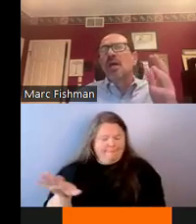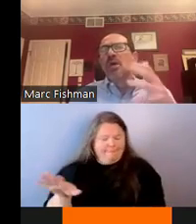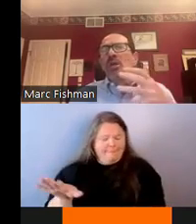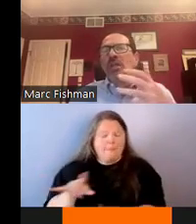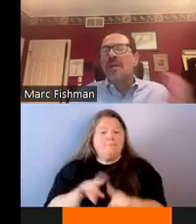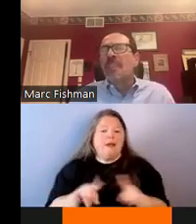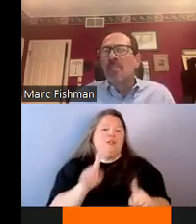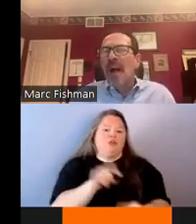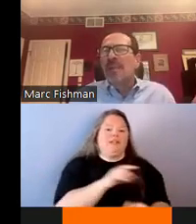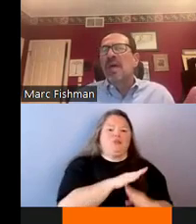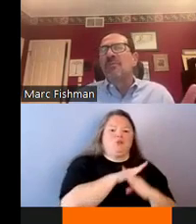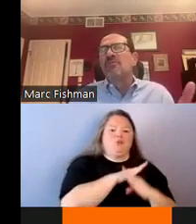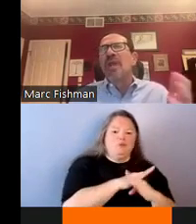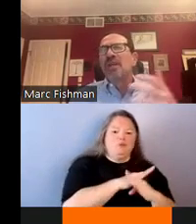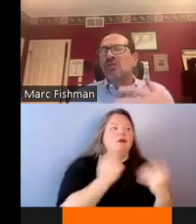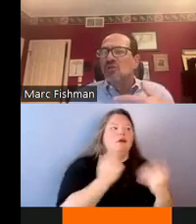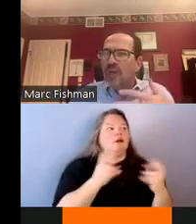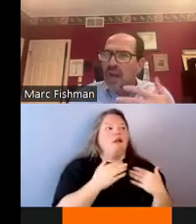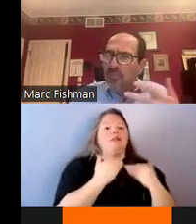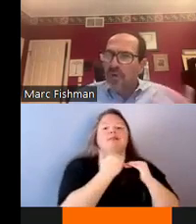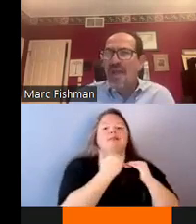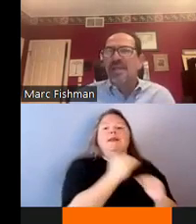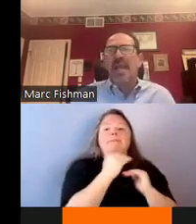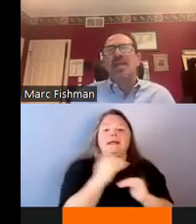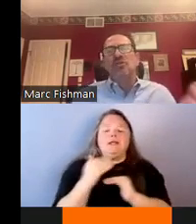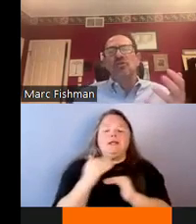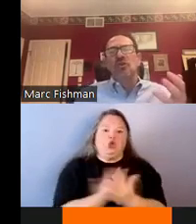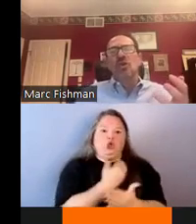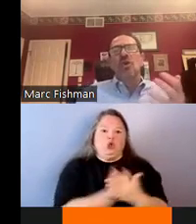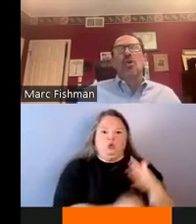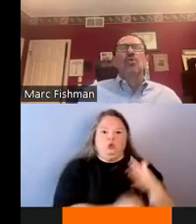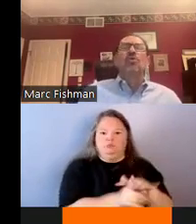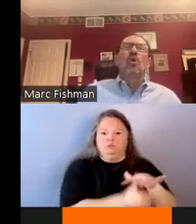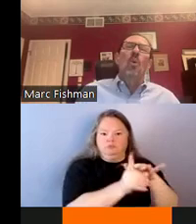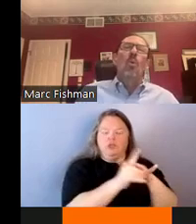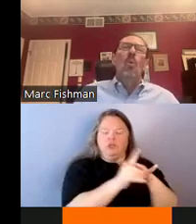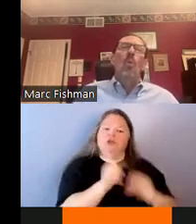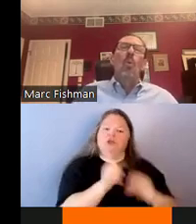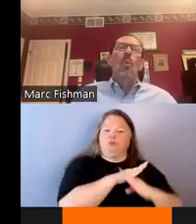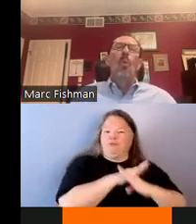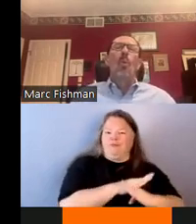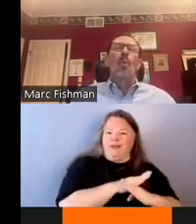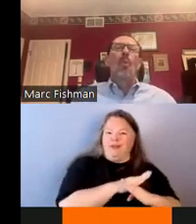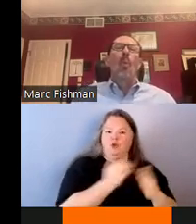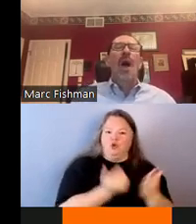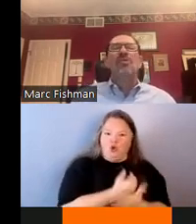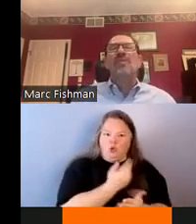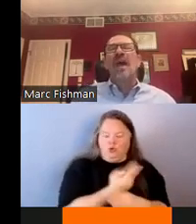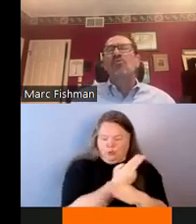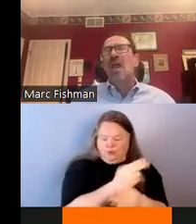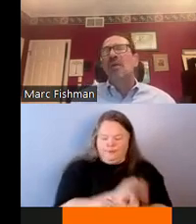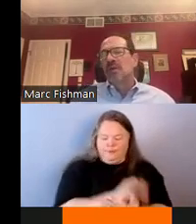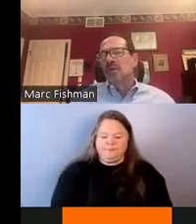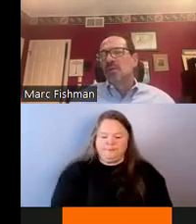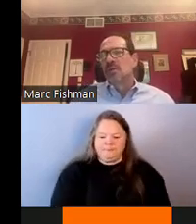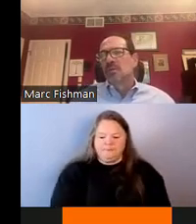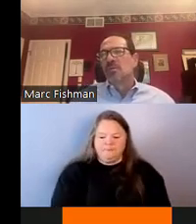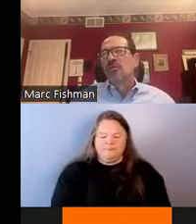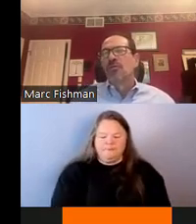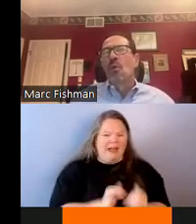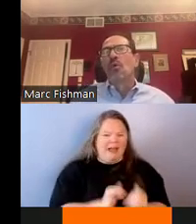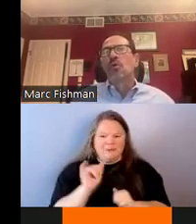got to limit the pipeline of new cases. You've got to prevent cases. So how is that